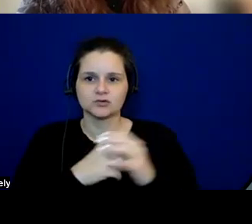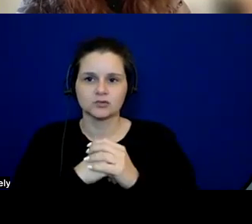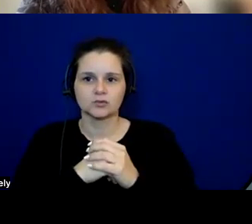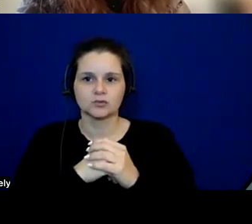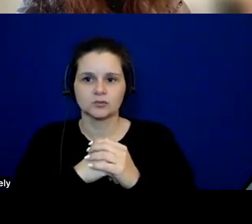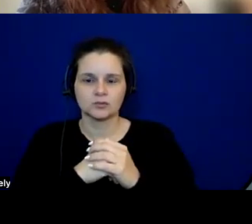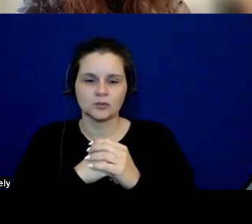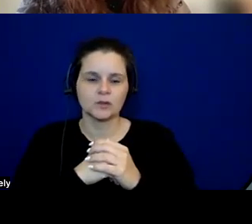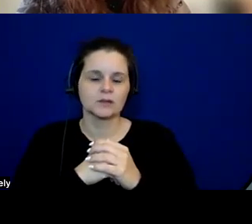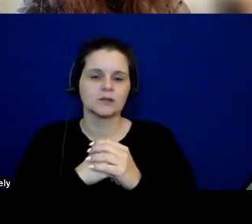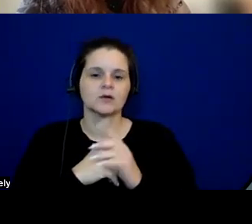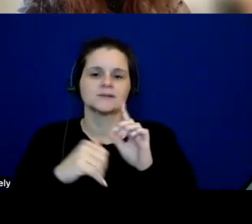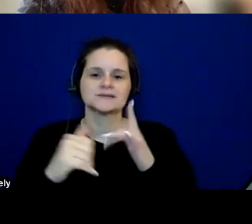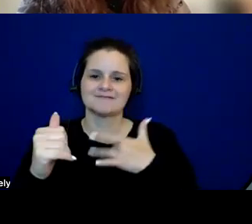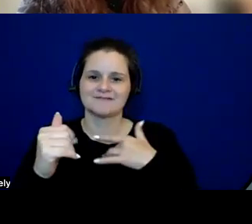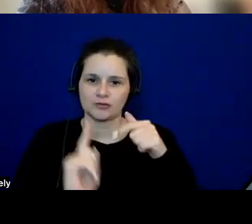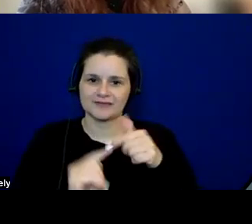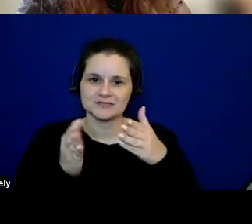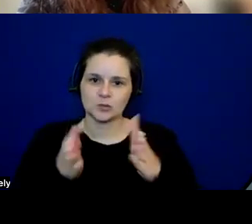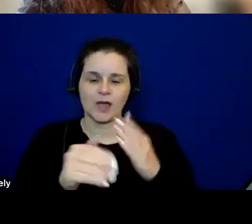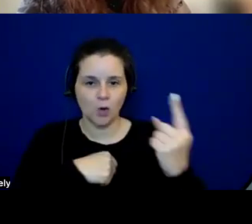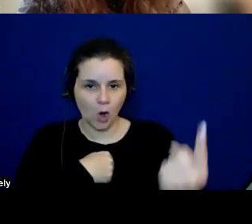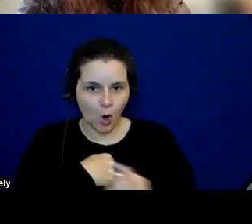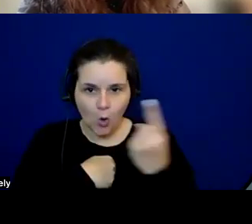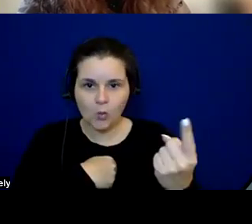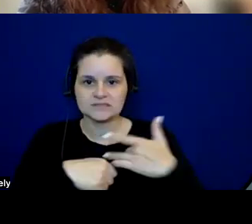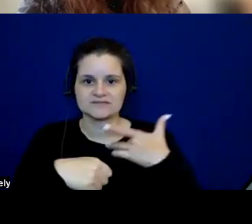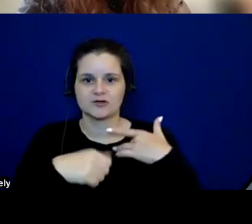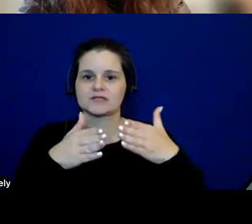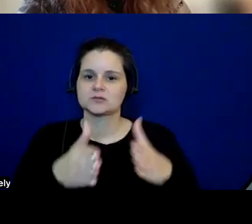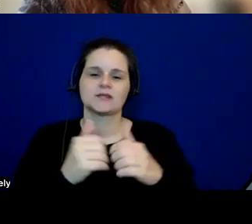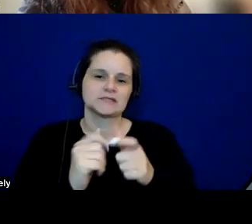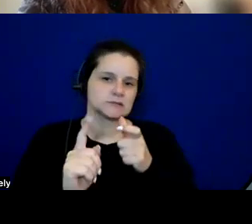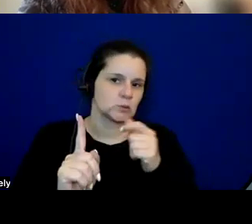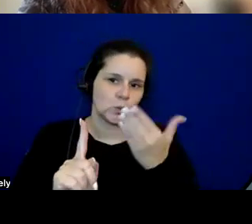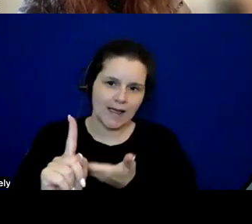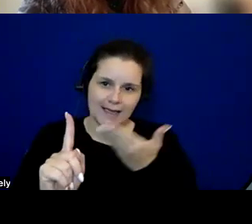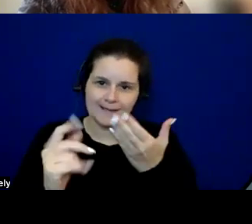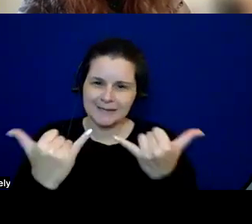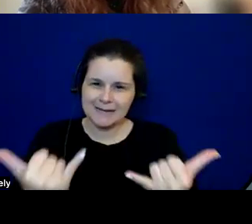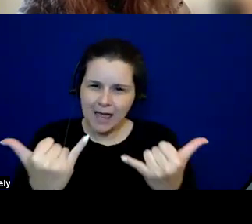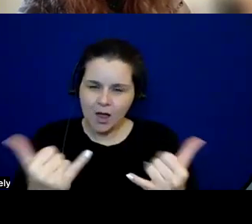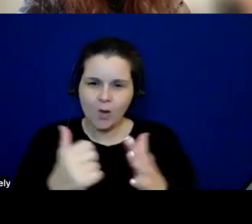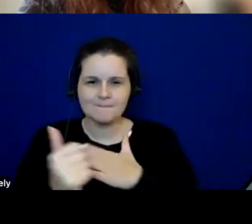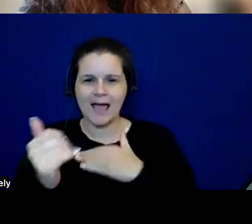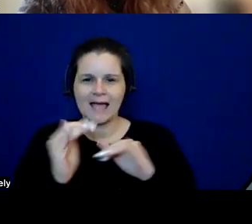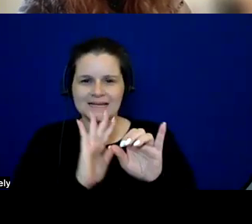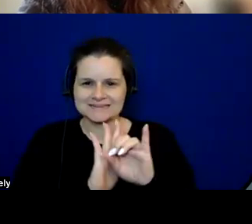this thought like, once I feel this way, I will always feel this way, or this is who I am now. This is my